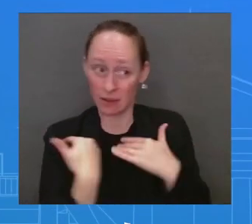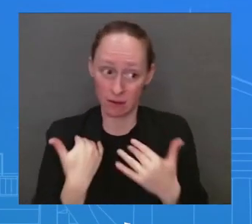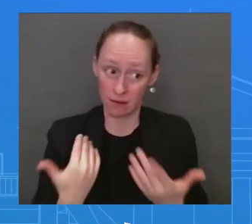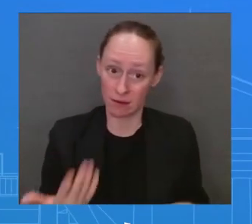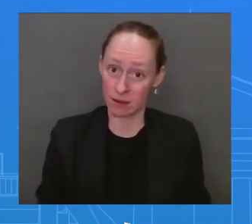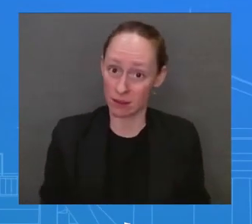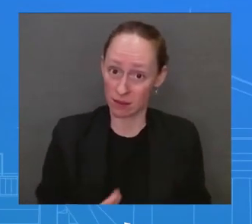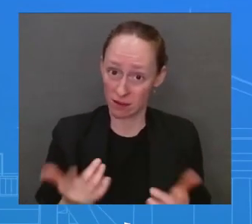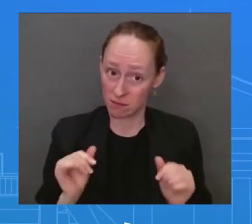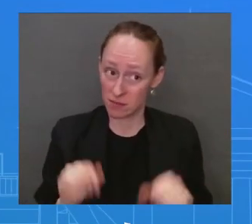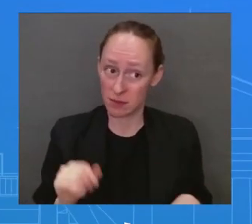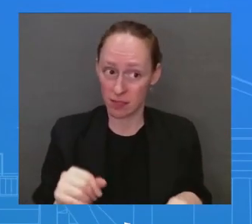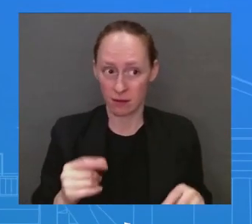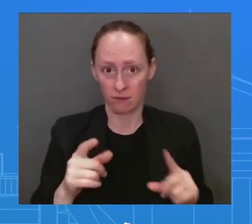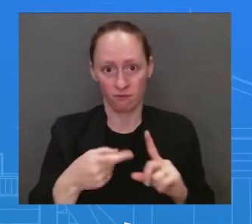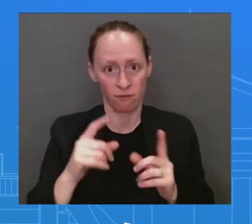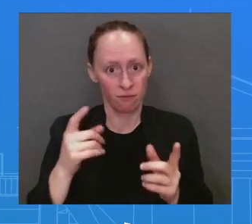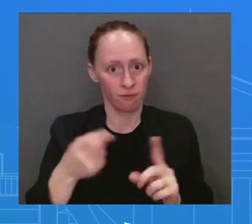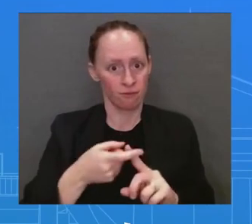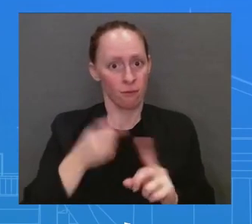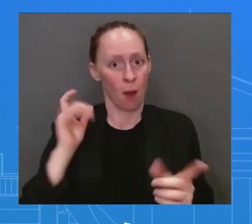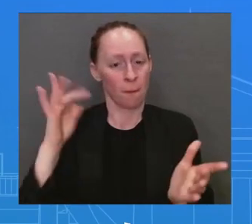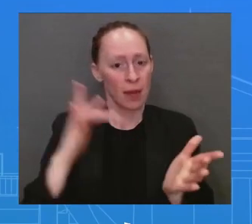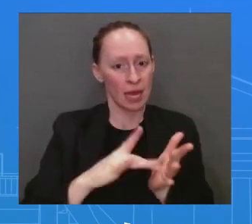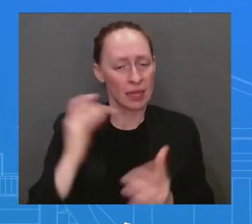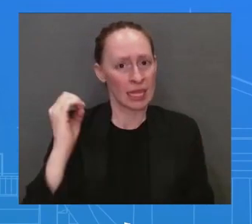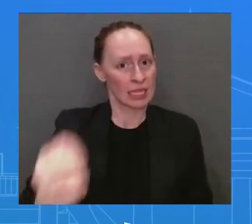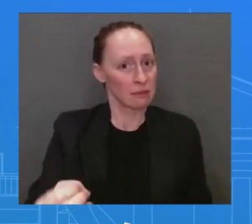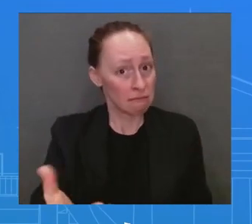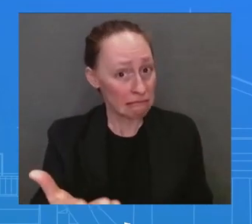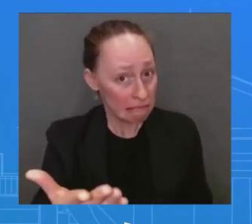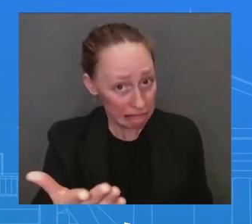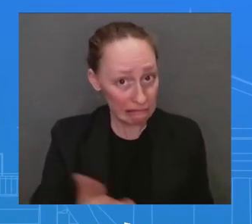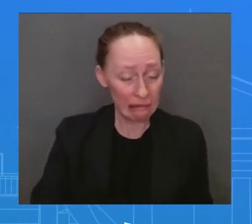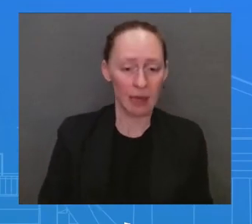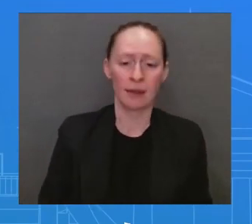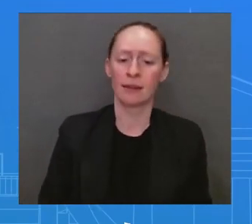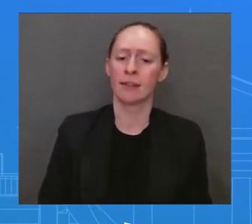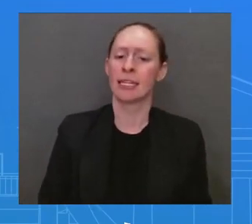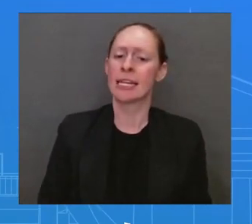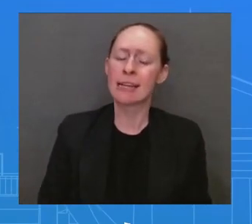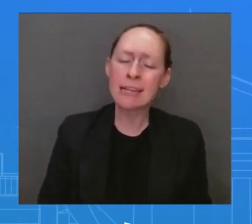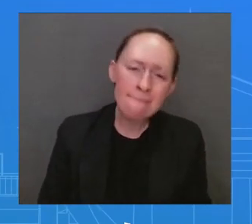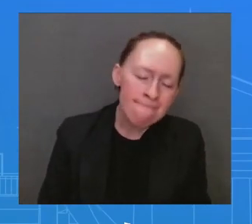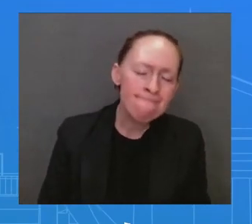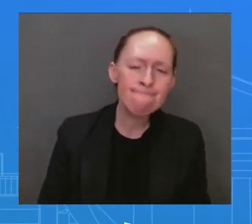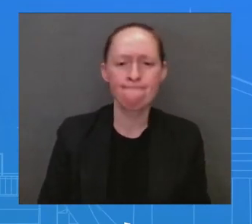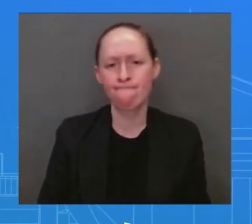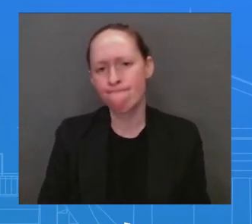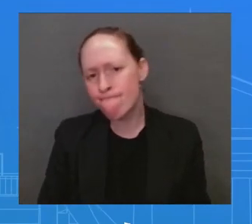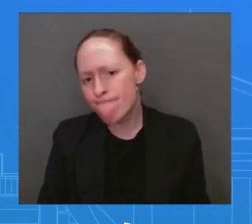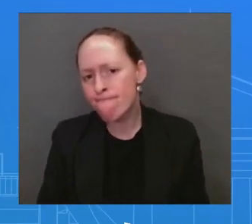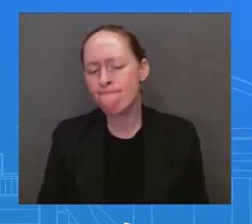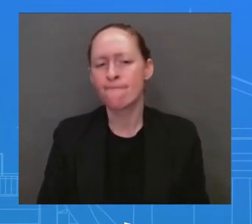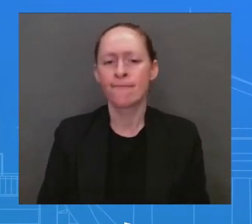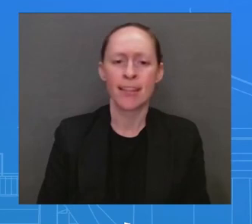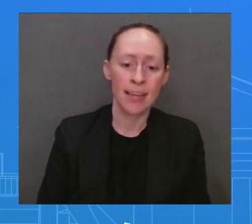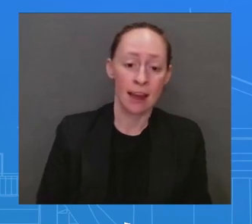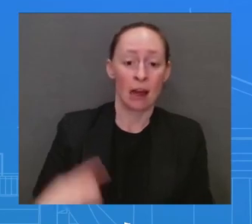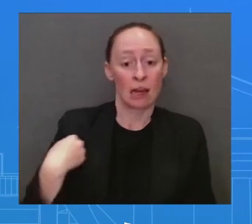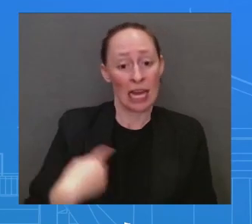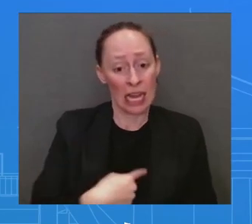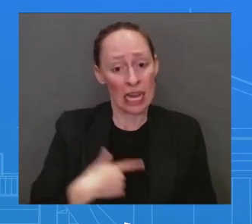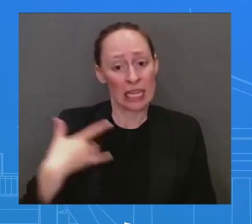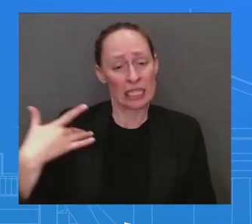There's prudent planning, and then there's sort of the tactical level planning right before you execute. What we're talking about here is just